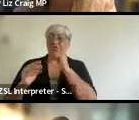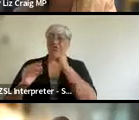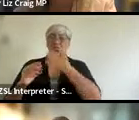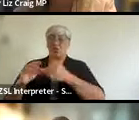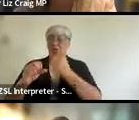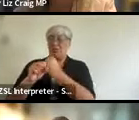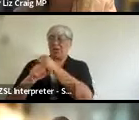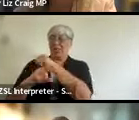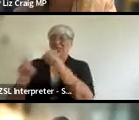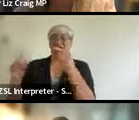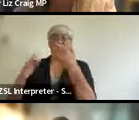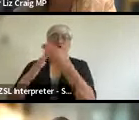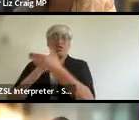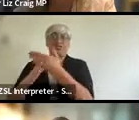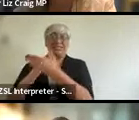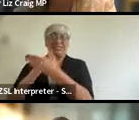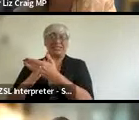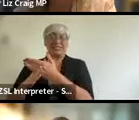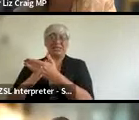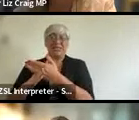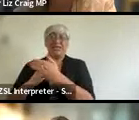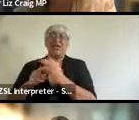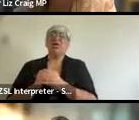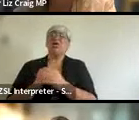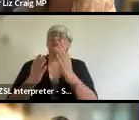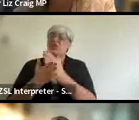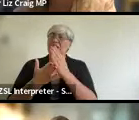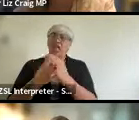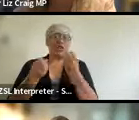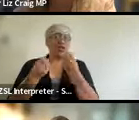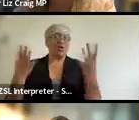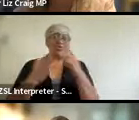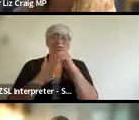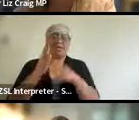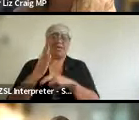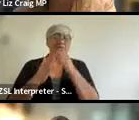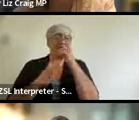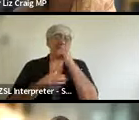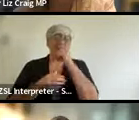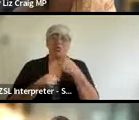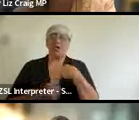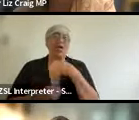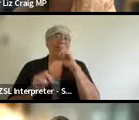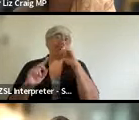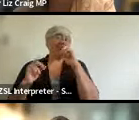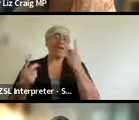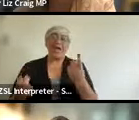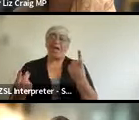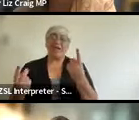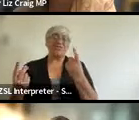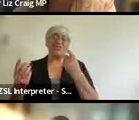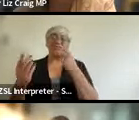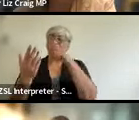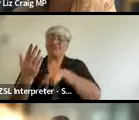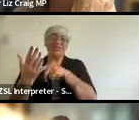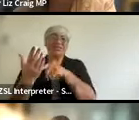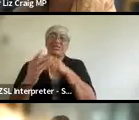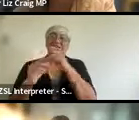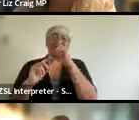acceptable. A lot of disabled people cannot read